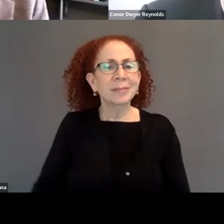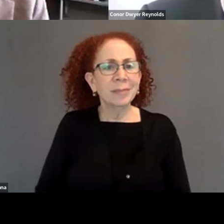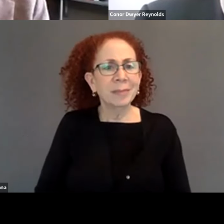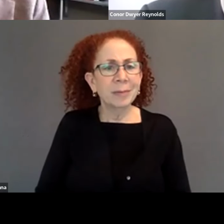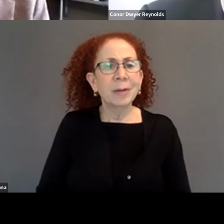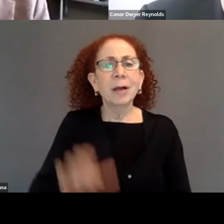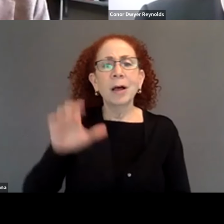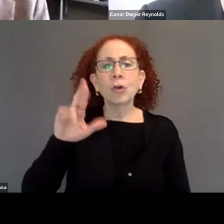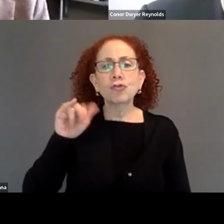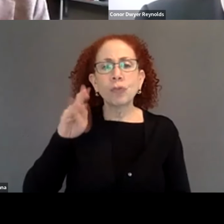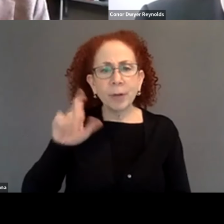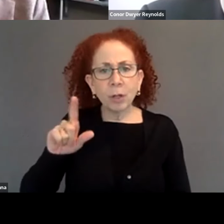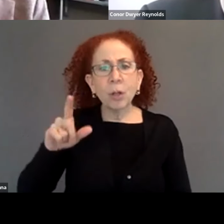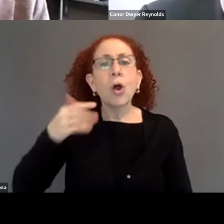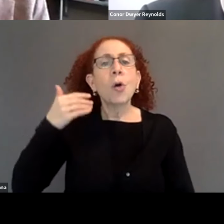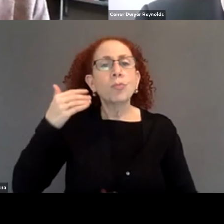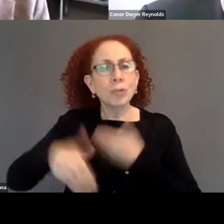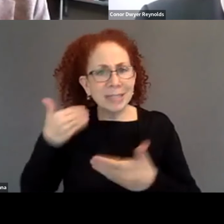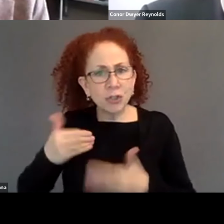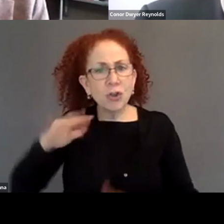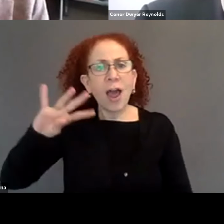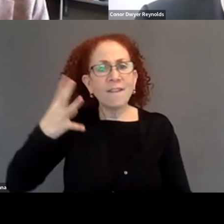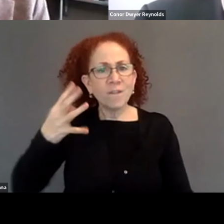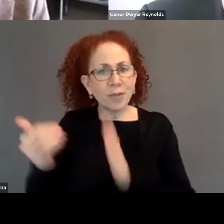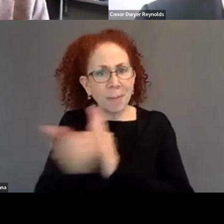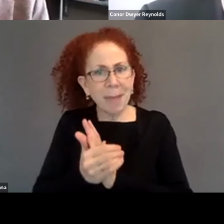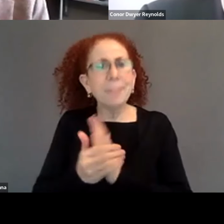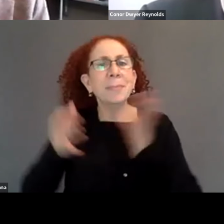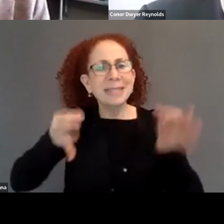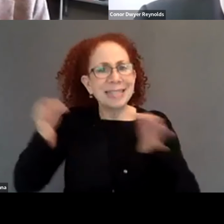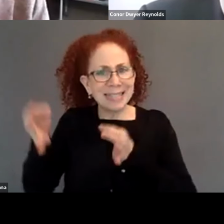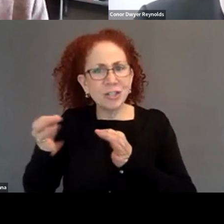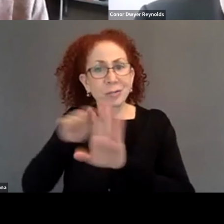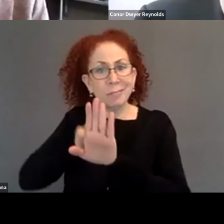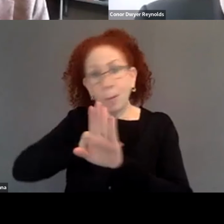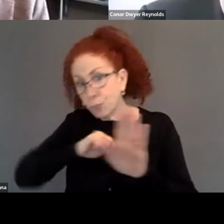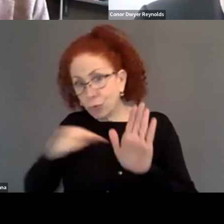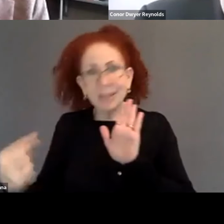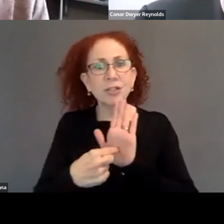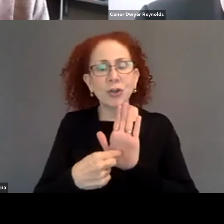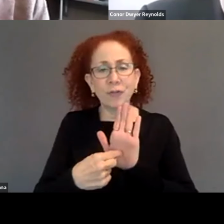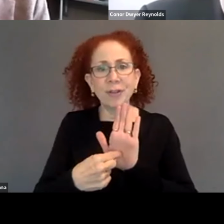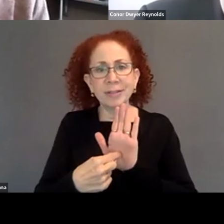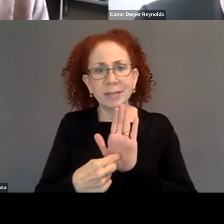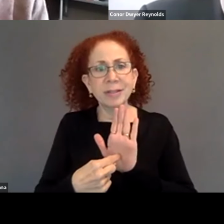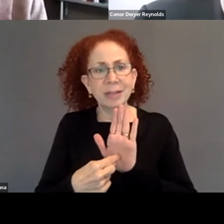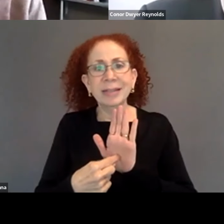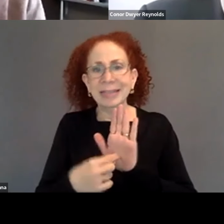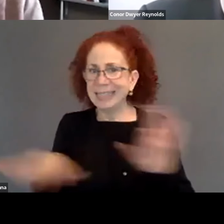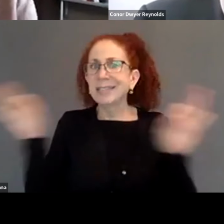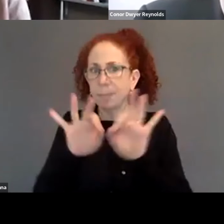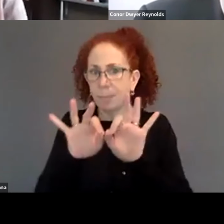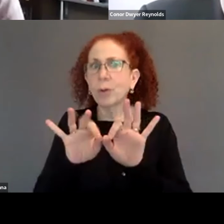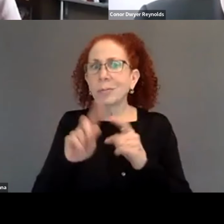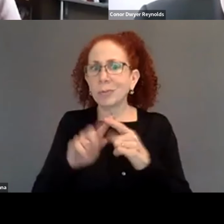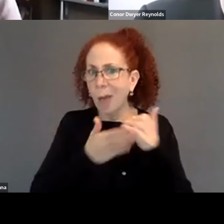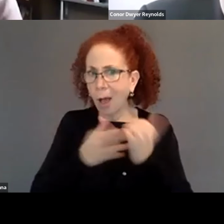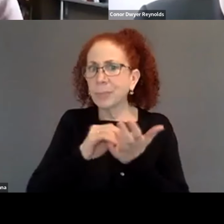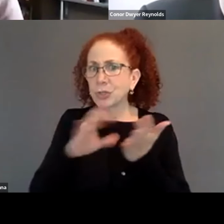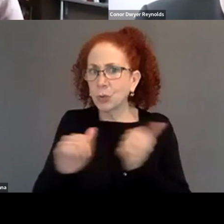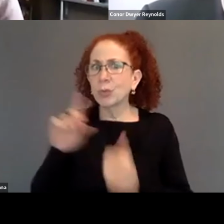criminal procedure and Fourth Amendment decisions. Bringing that to the surface and really surfacing it, I think, is important to helping students